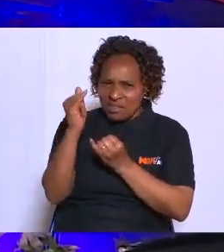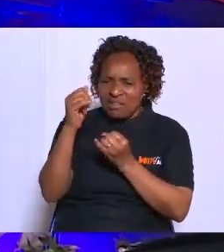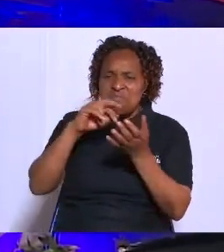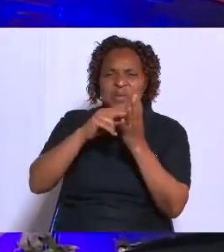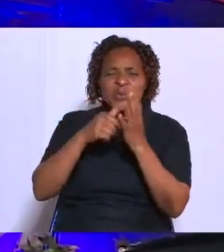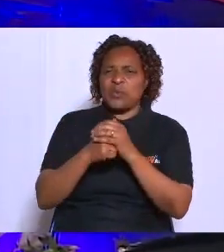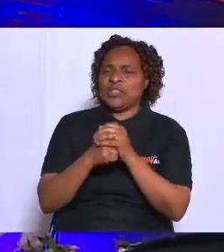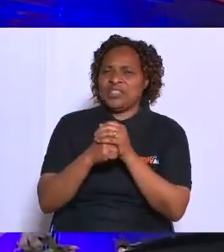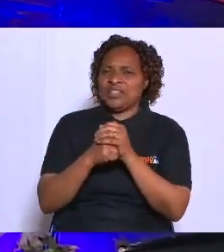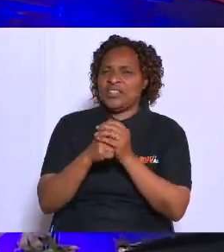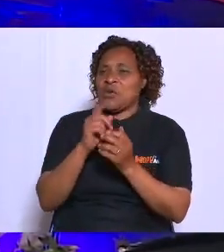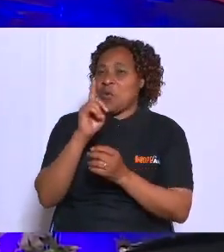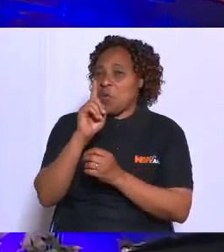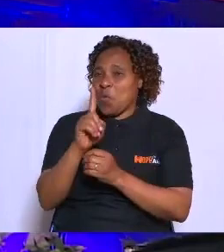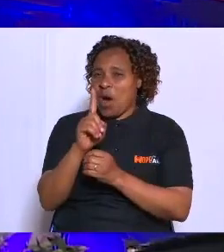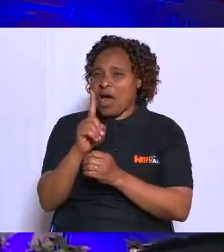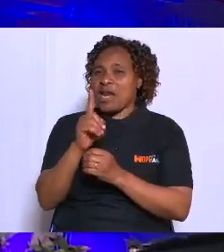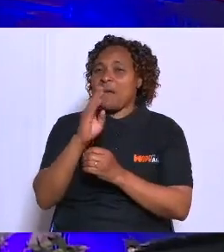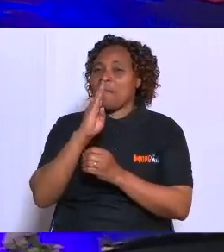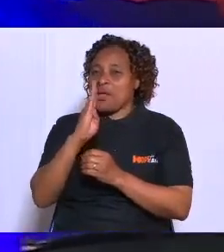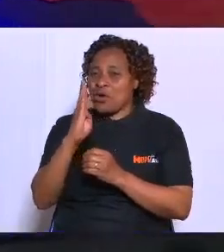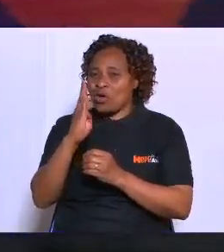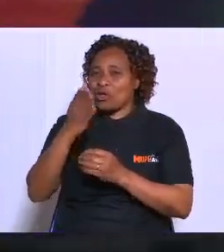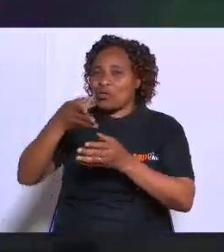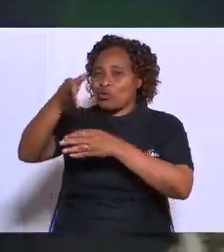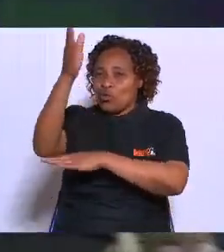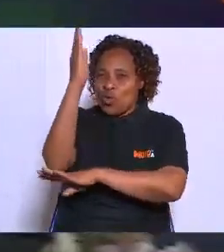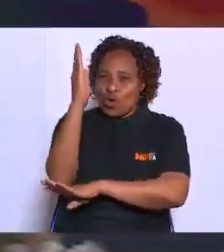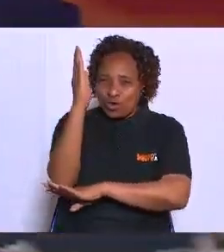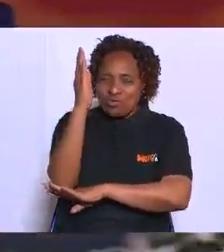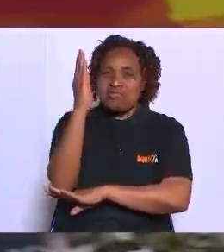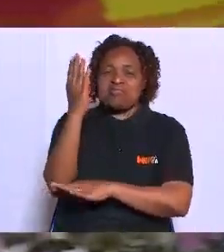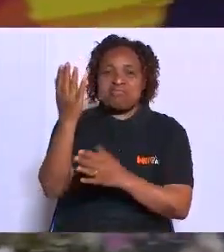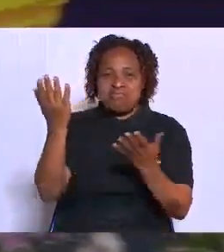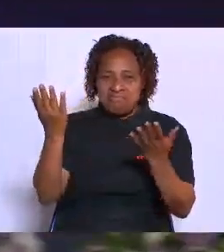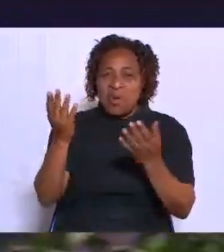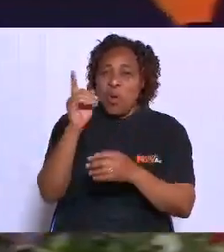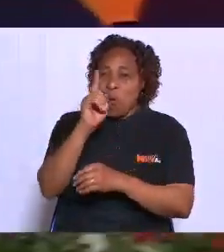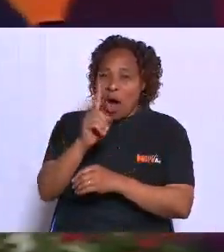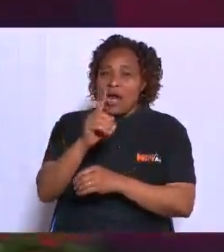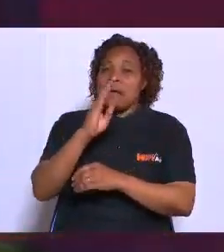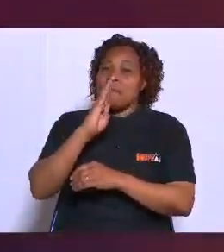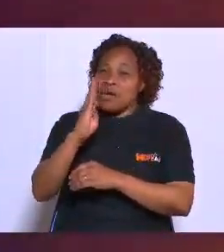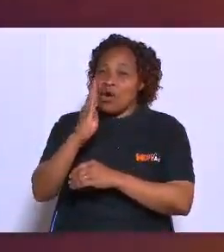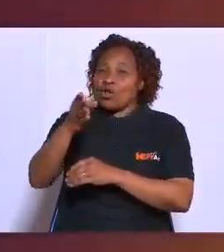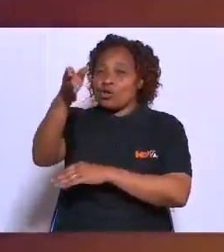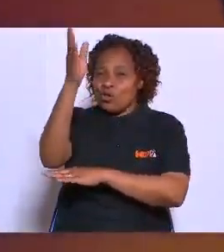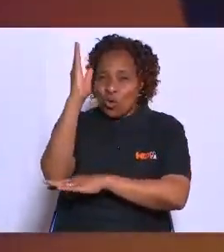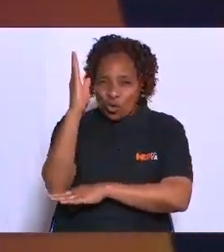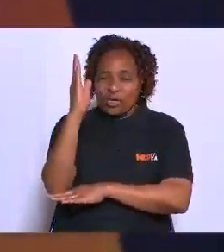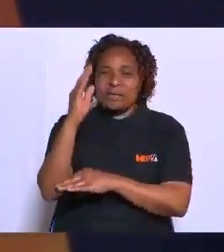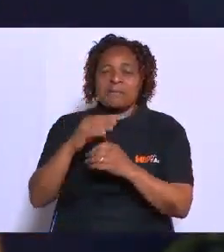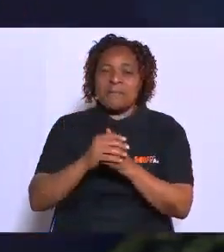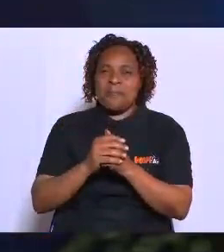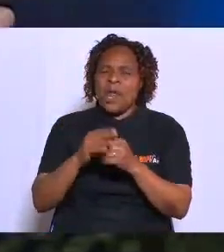mean one belonging to the Creator it means one belonging to the Creator why do you